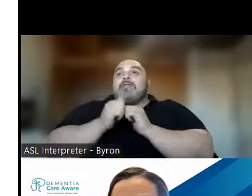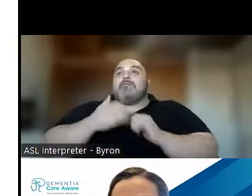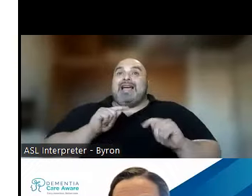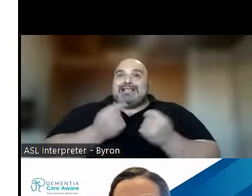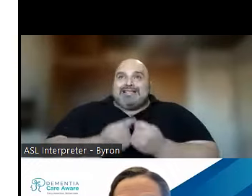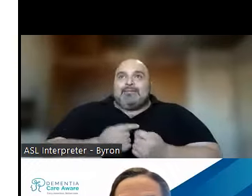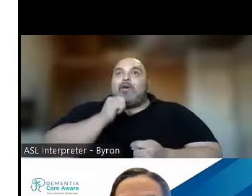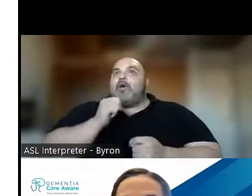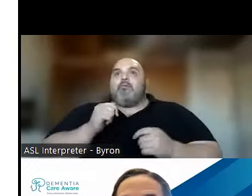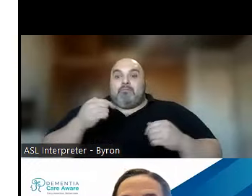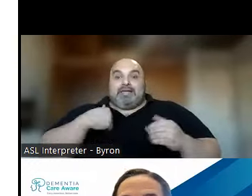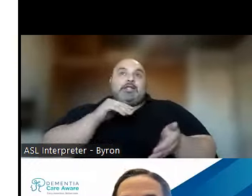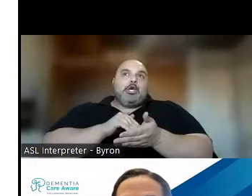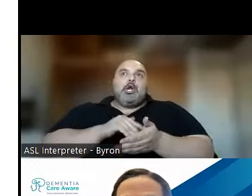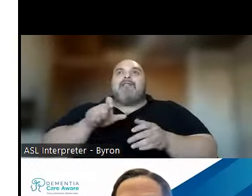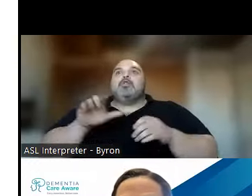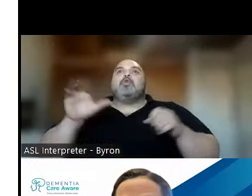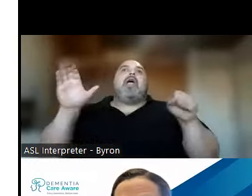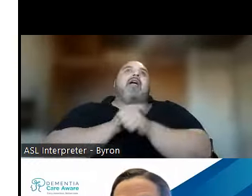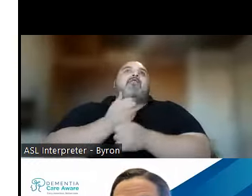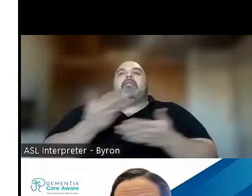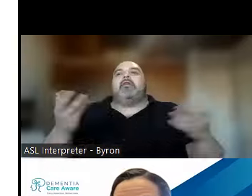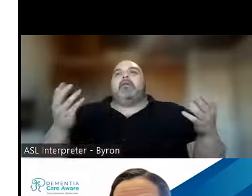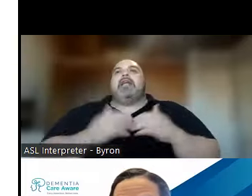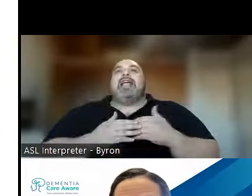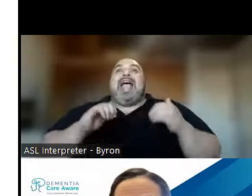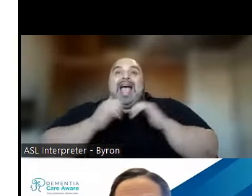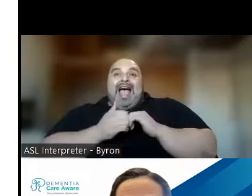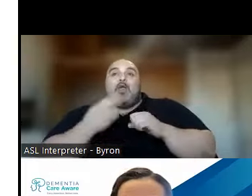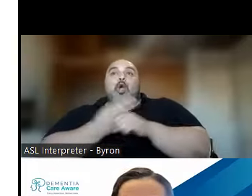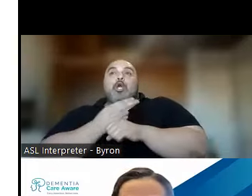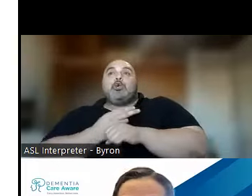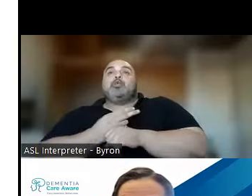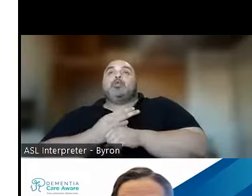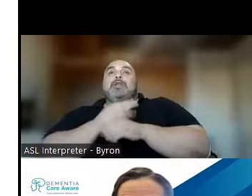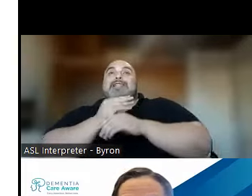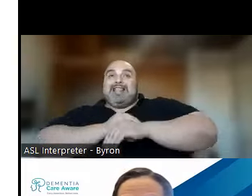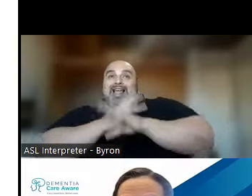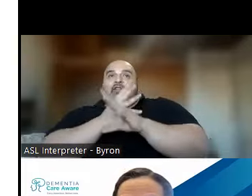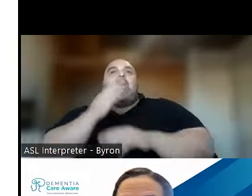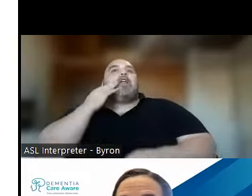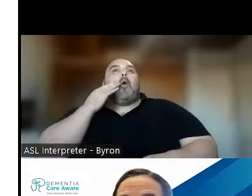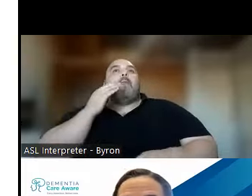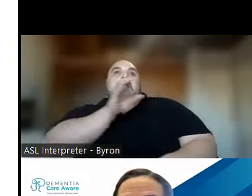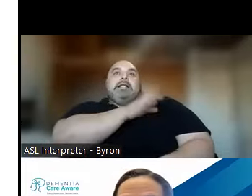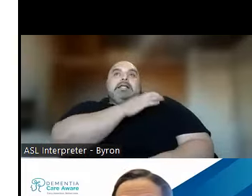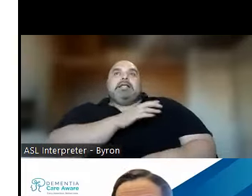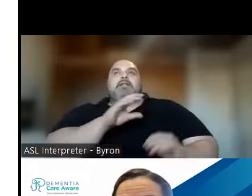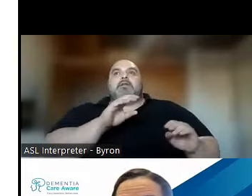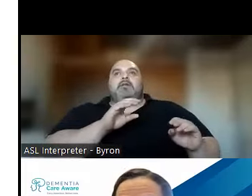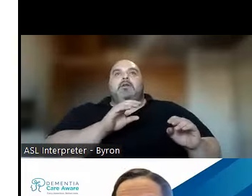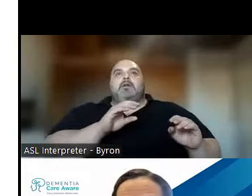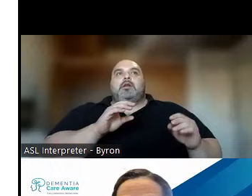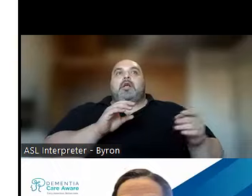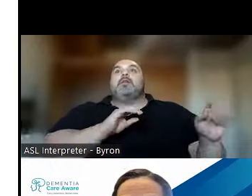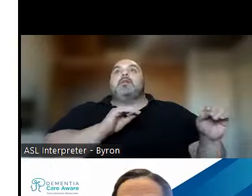do the whole thing? How do I do it using a telehealth model as we're moving? I know my clinic's moving very